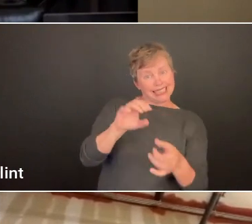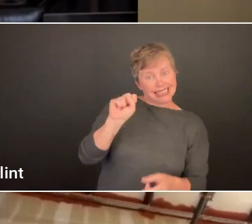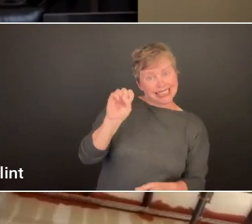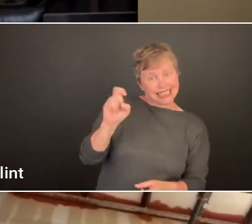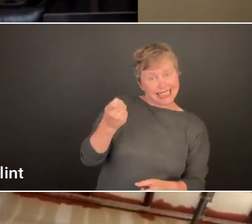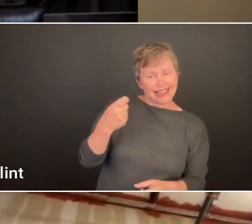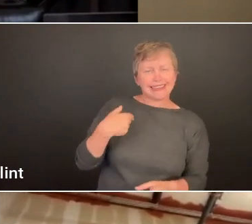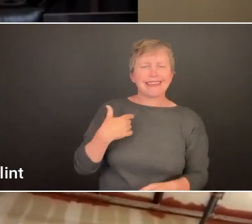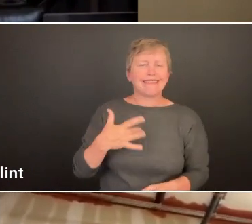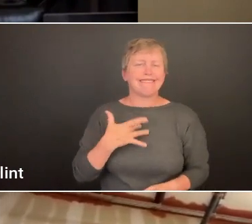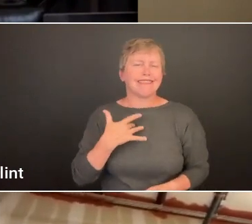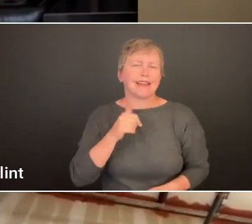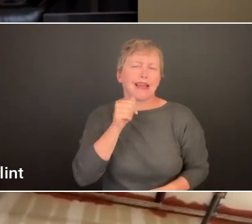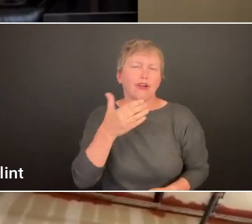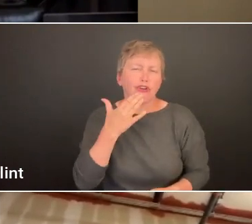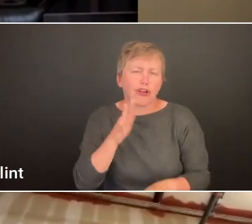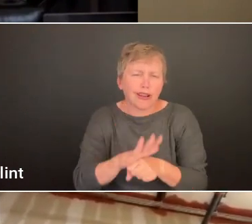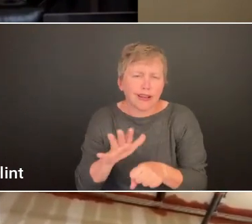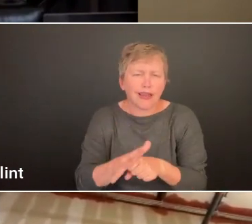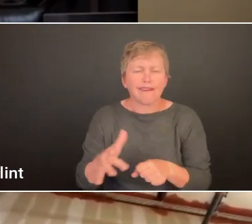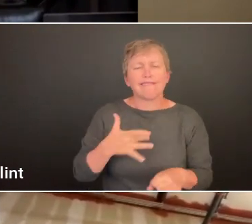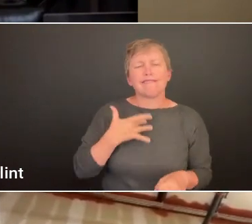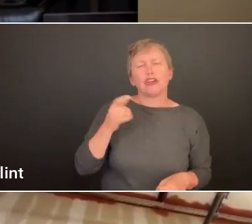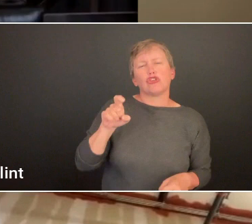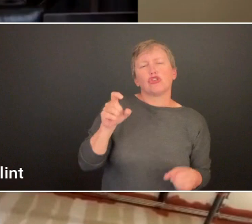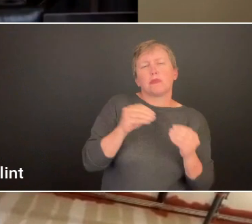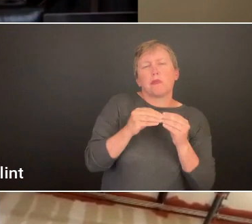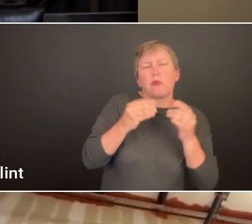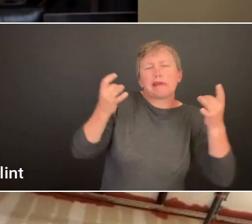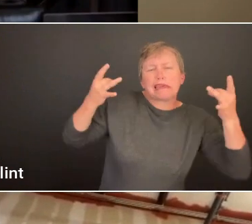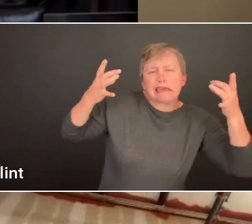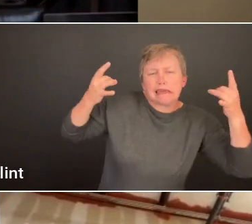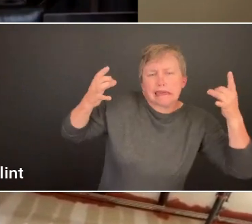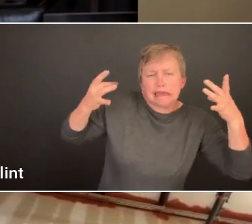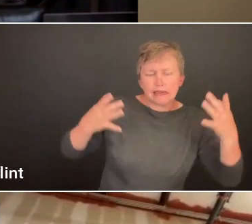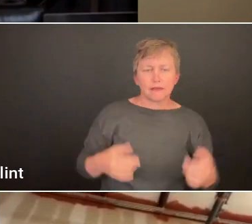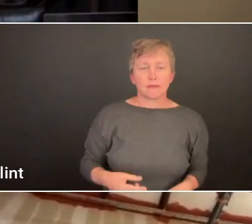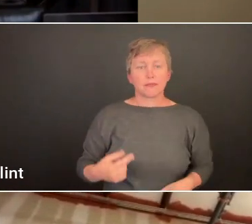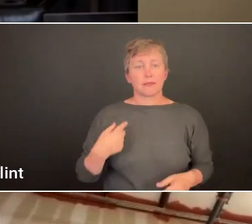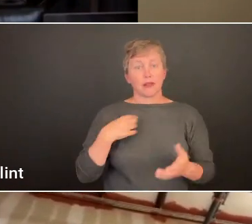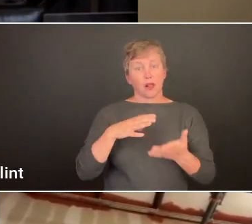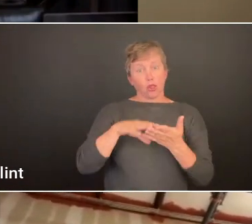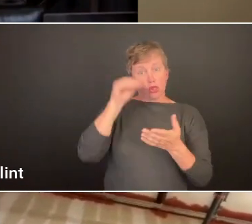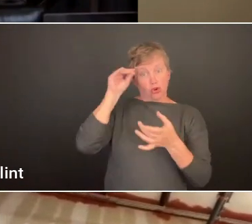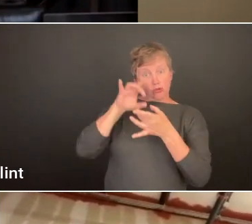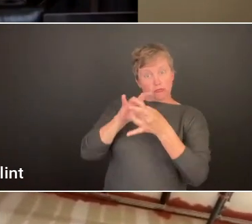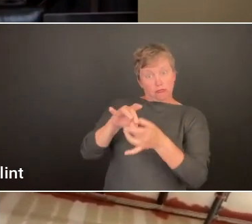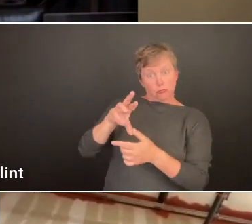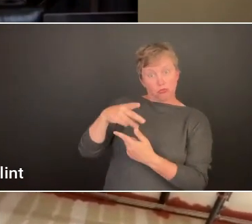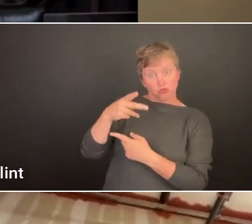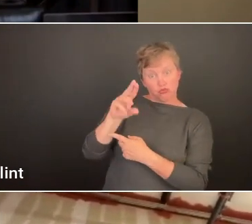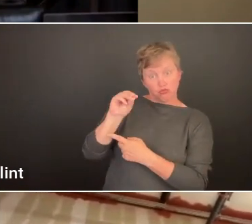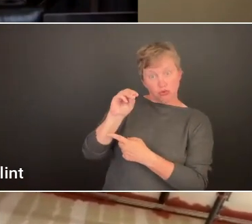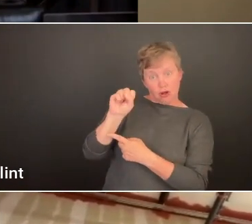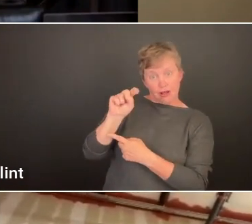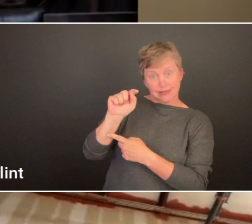and engaging and dating, that kind of stuff. But when it came to sex, it was like, man, I don't perform like